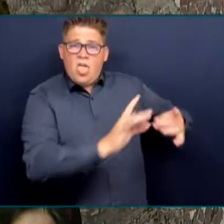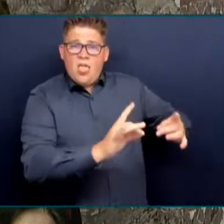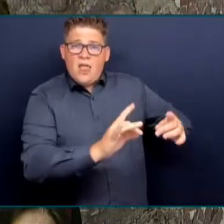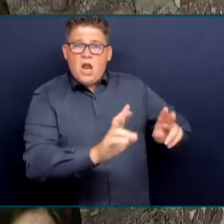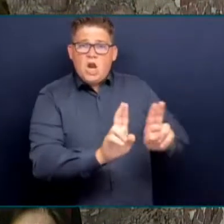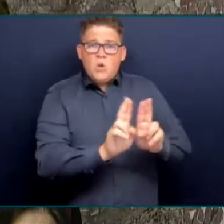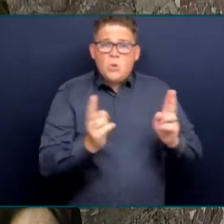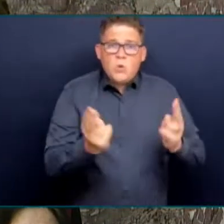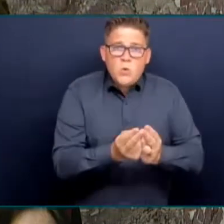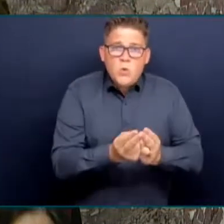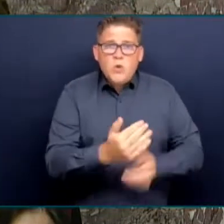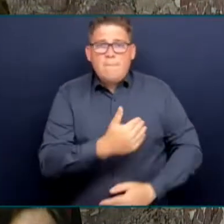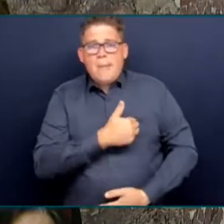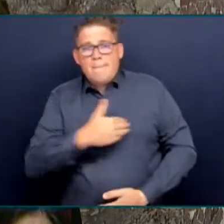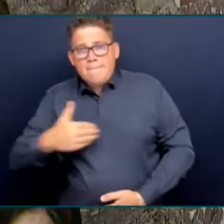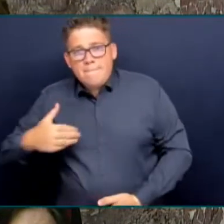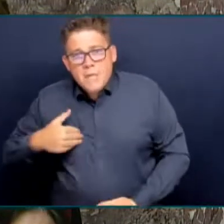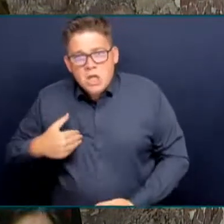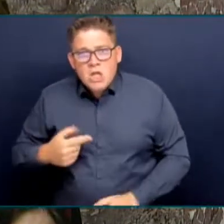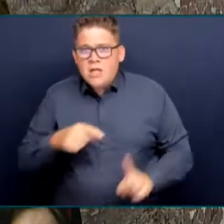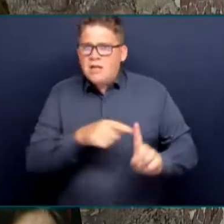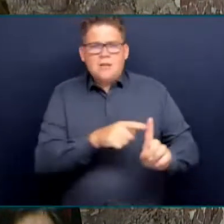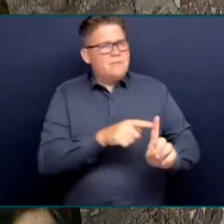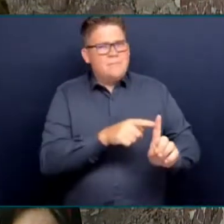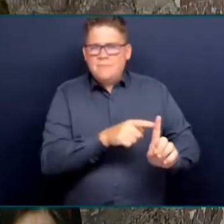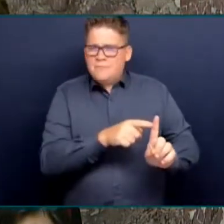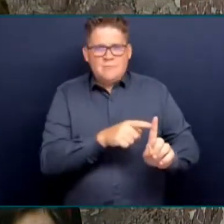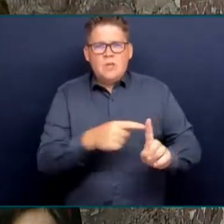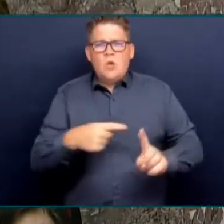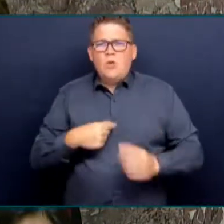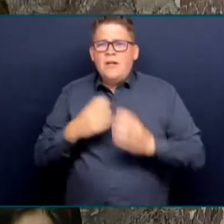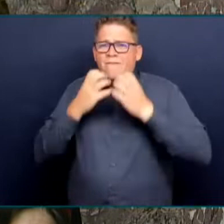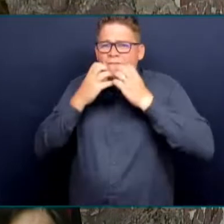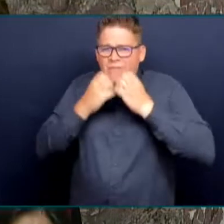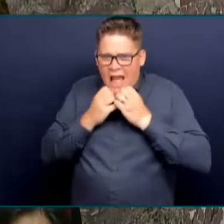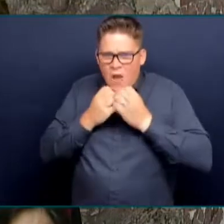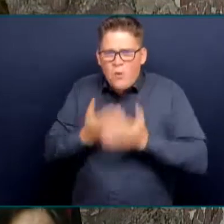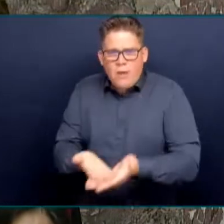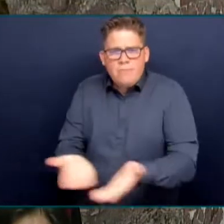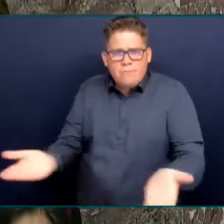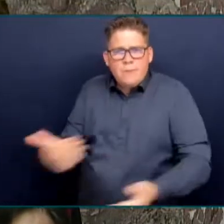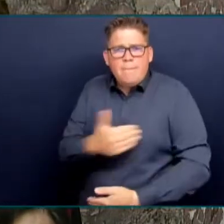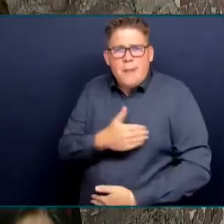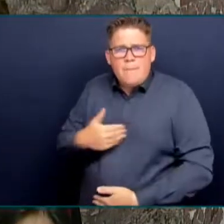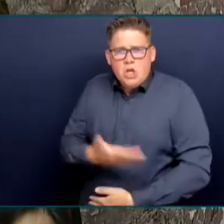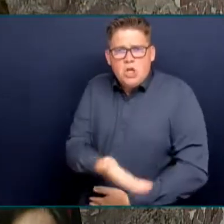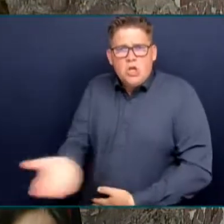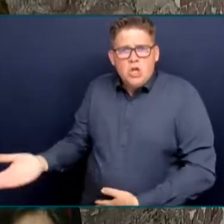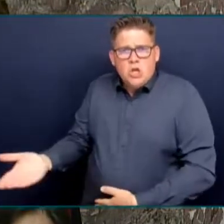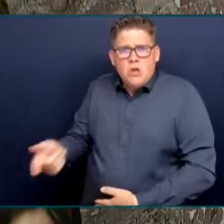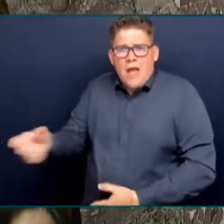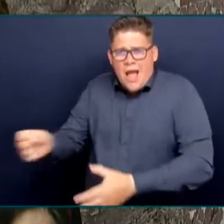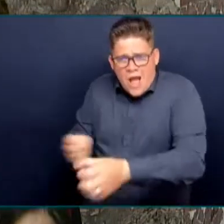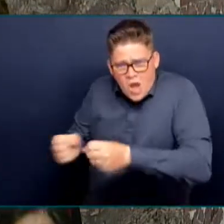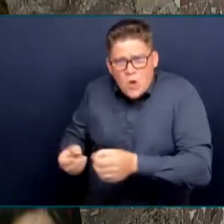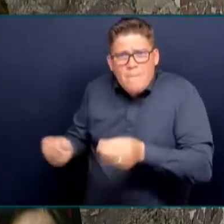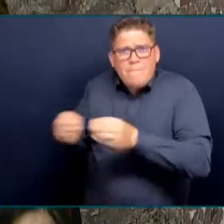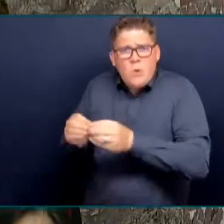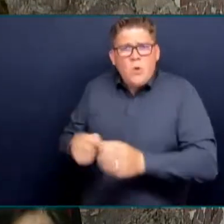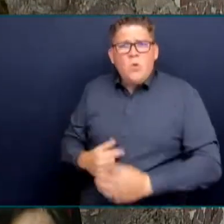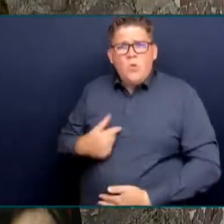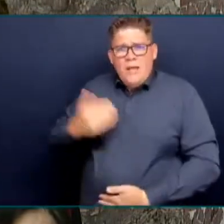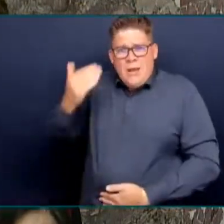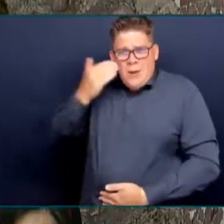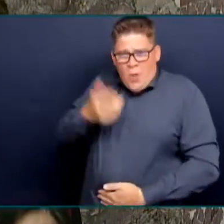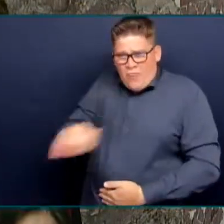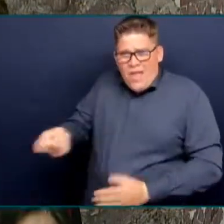Honourable Speaker, we believe in them. We know we need more of them. We know they deserve our support. We know they deserve our support when they're dealing with 2